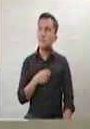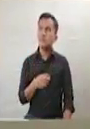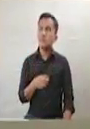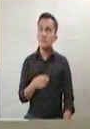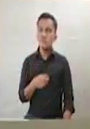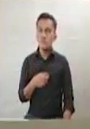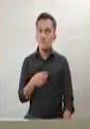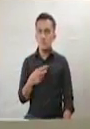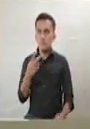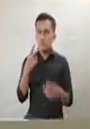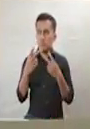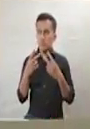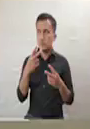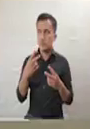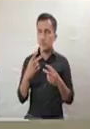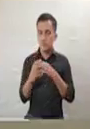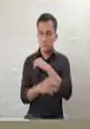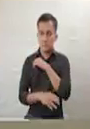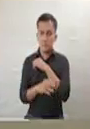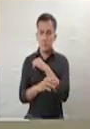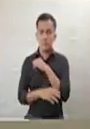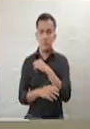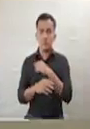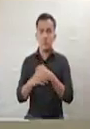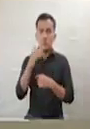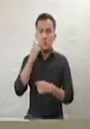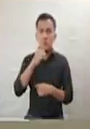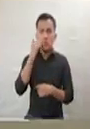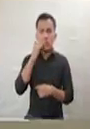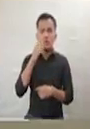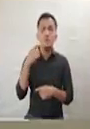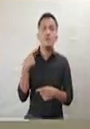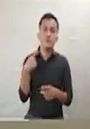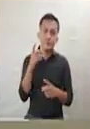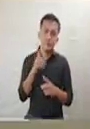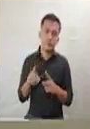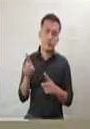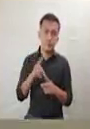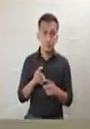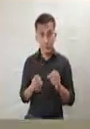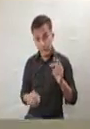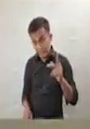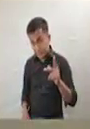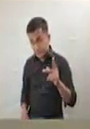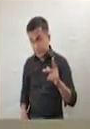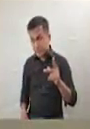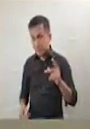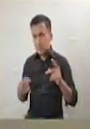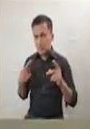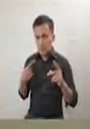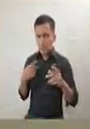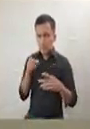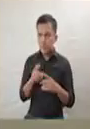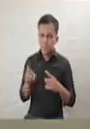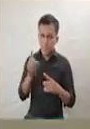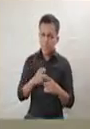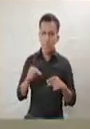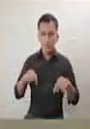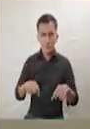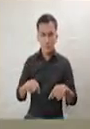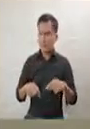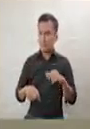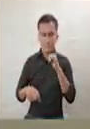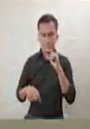Nakikita natin, the country today, there is always a discrimination. Okay, if we have discrimination in our country, we cannot solve the